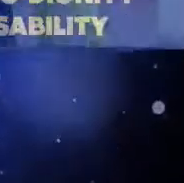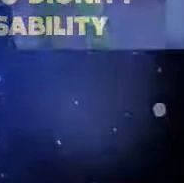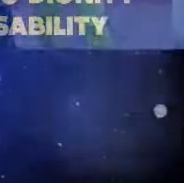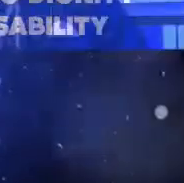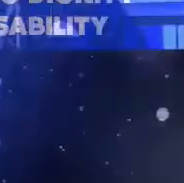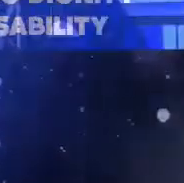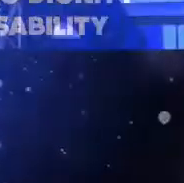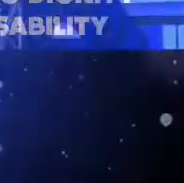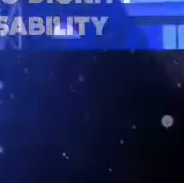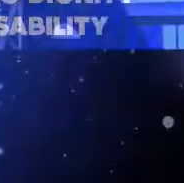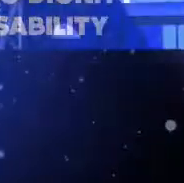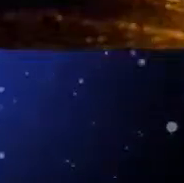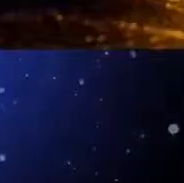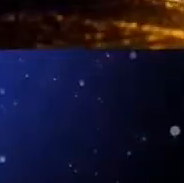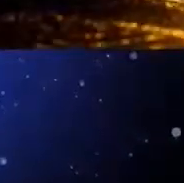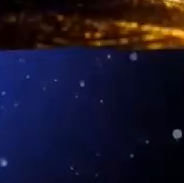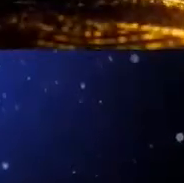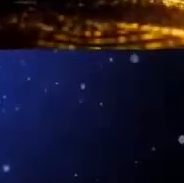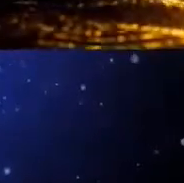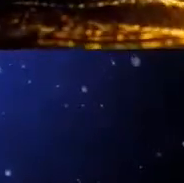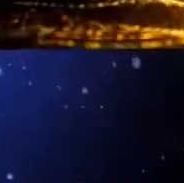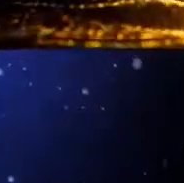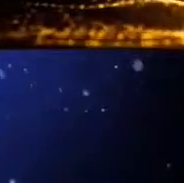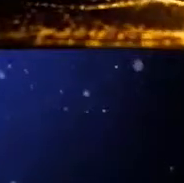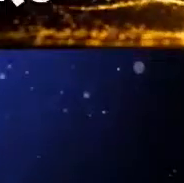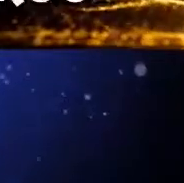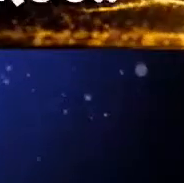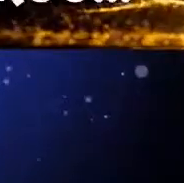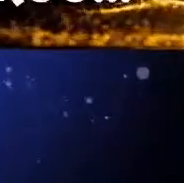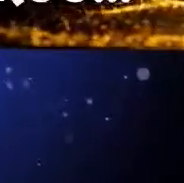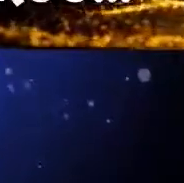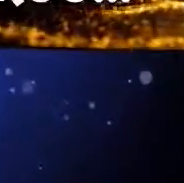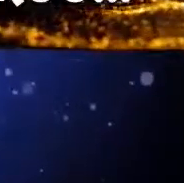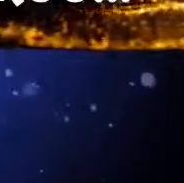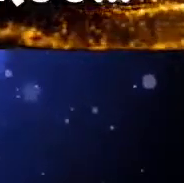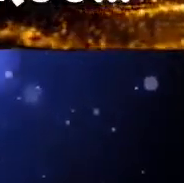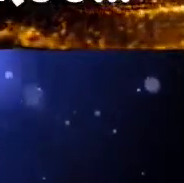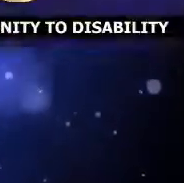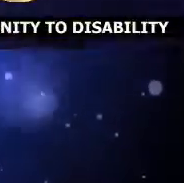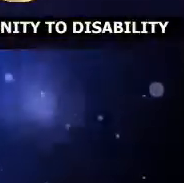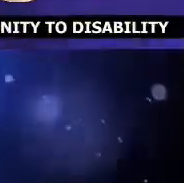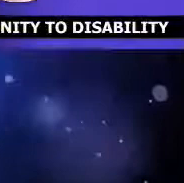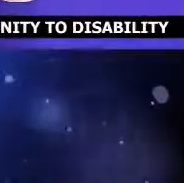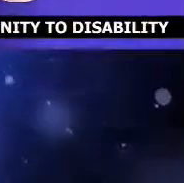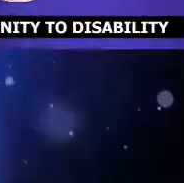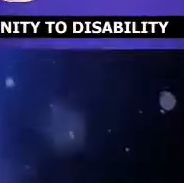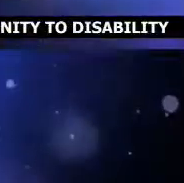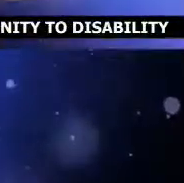With every breath that I am able,